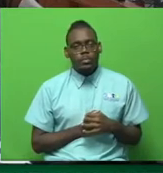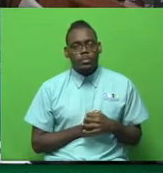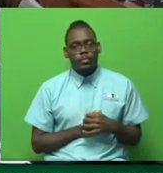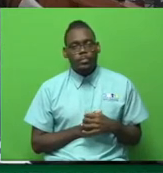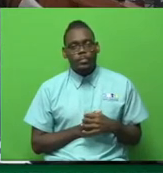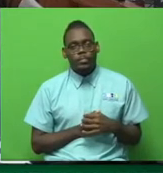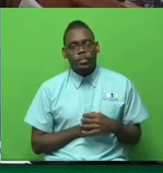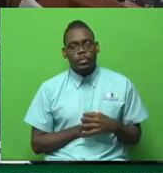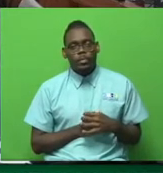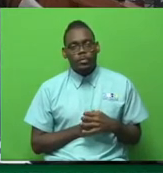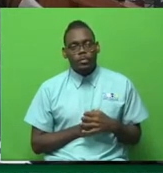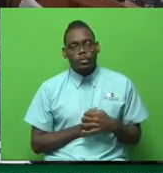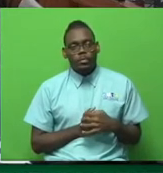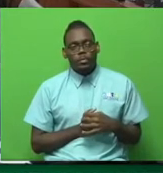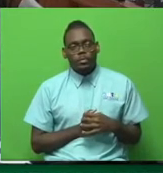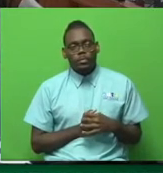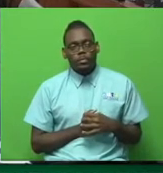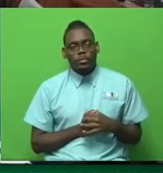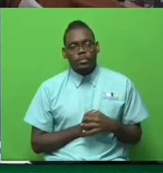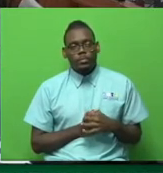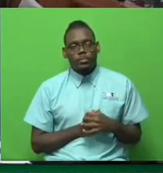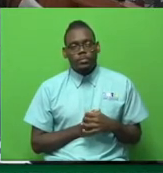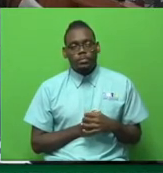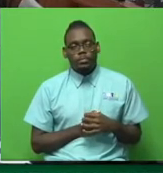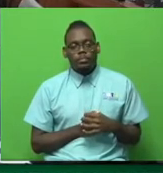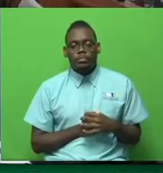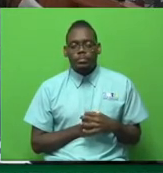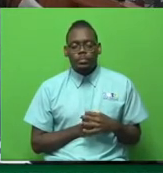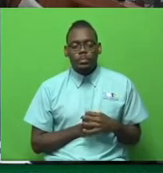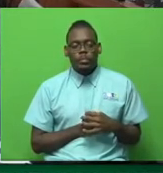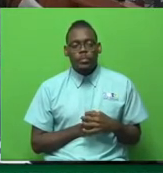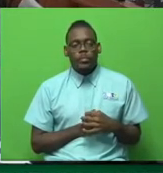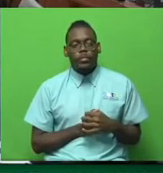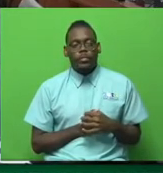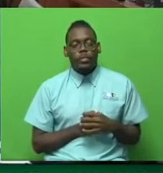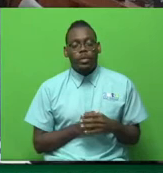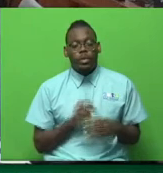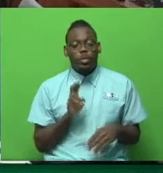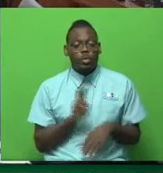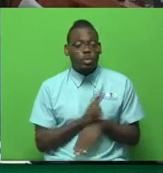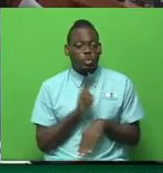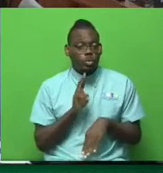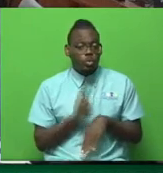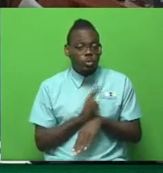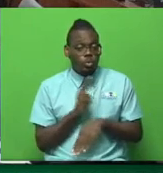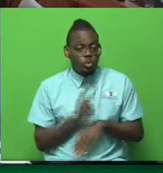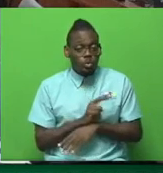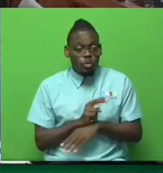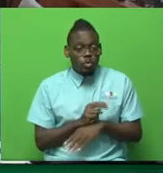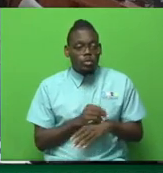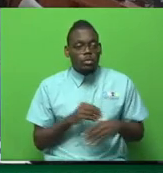language defensive and insulting and I asked him to with Jordan